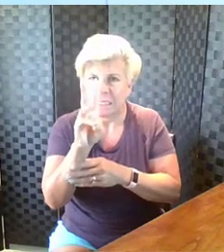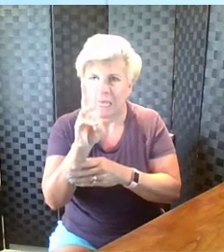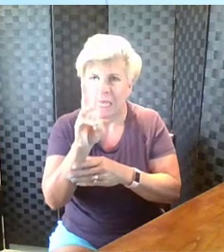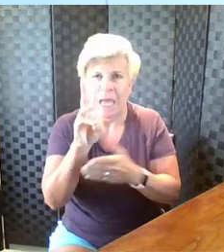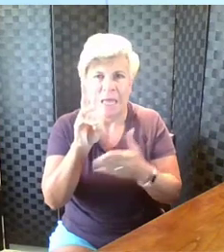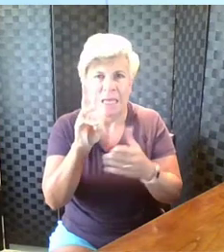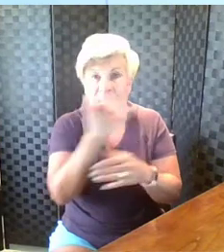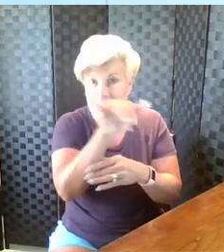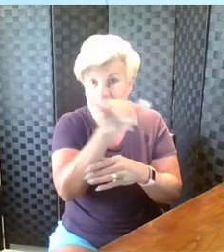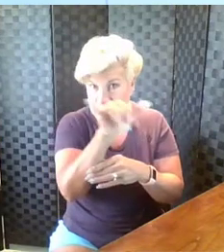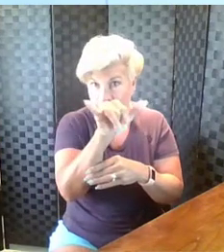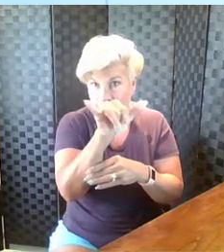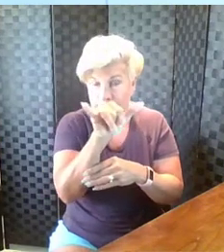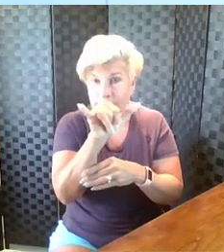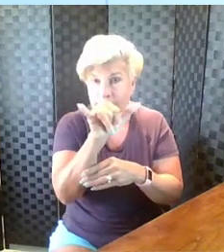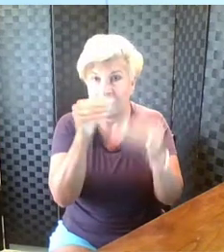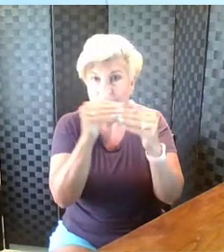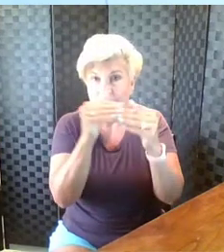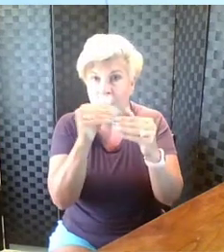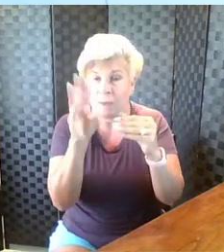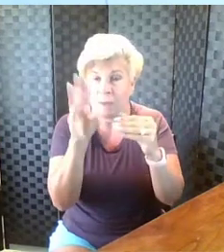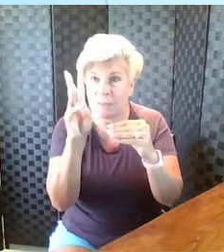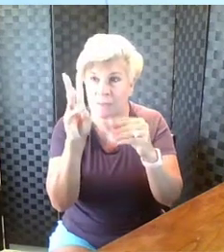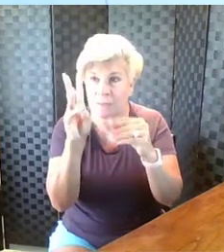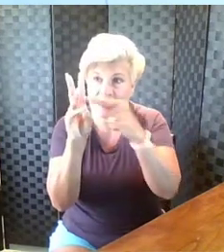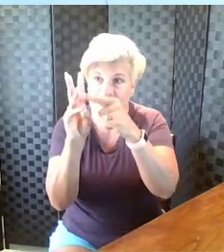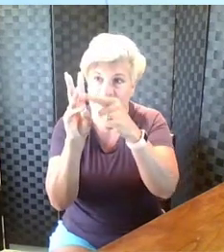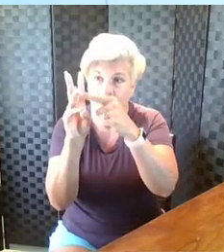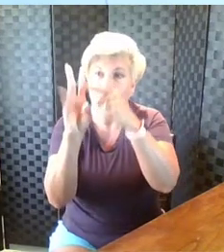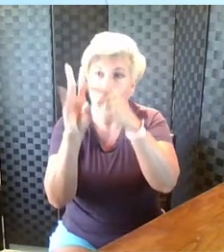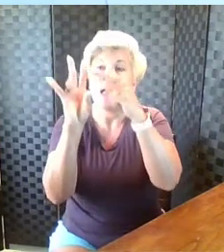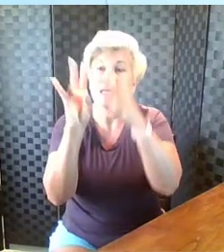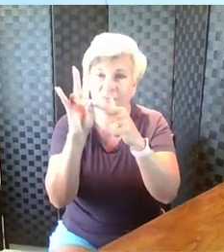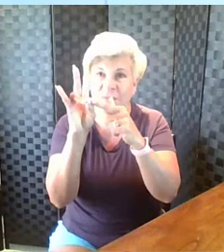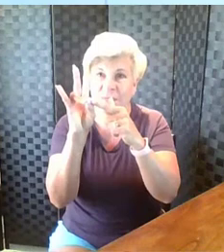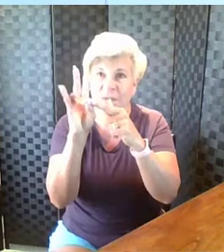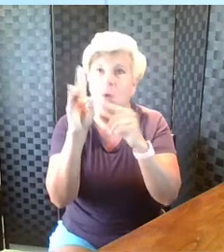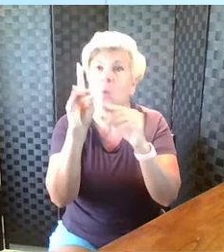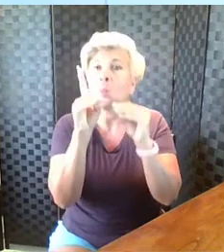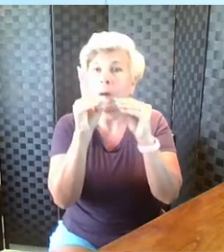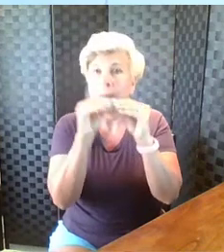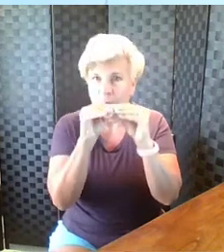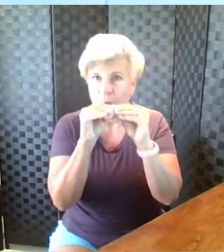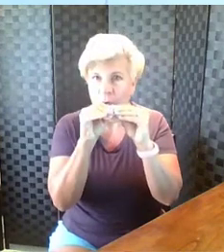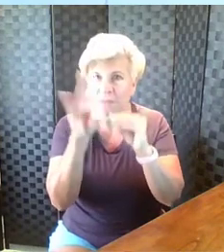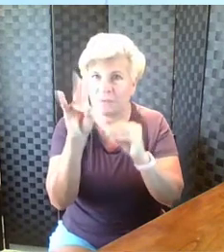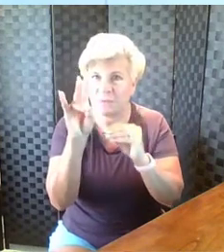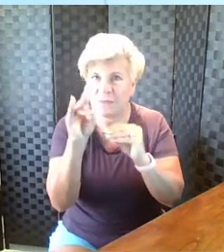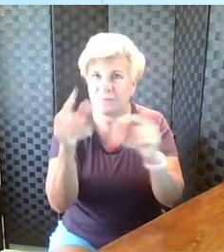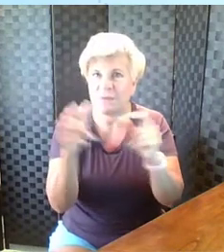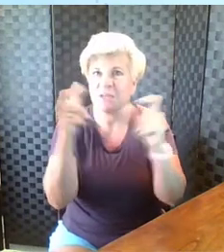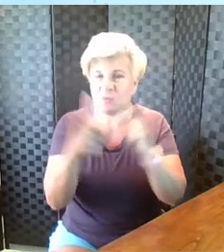6. That would be equal. And adding 1, 7 makes a larger group or a greater group.